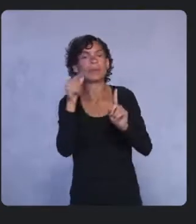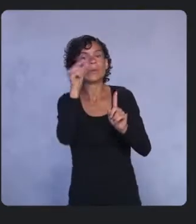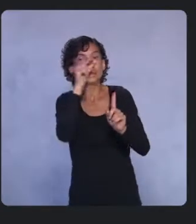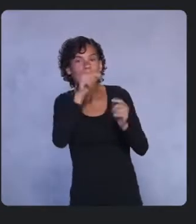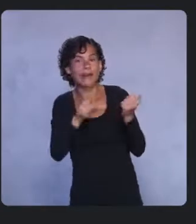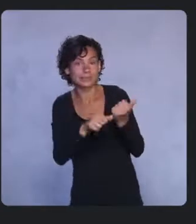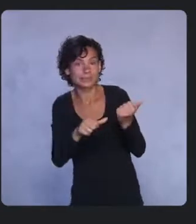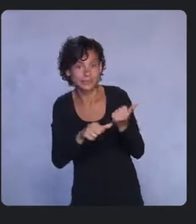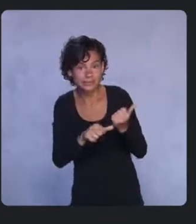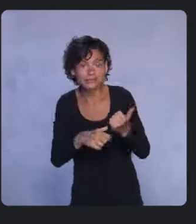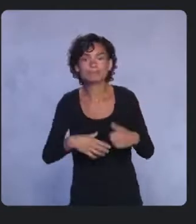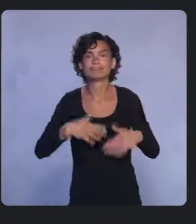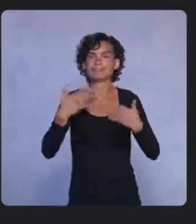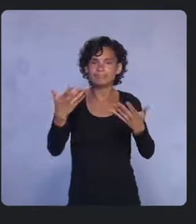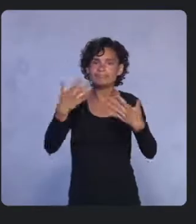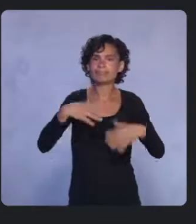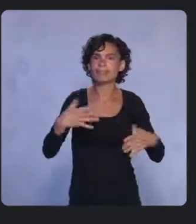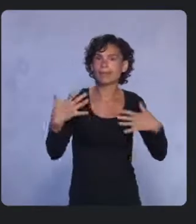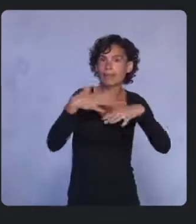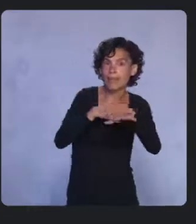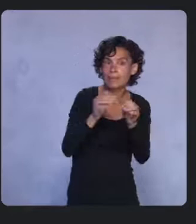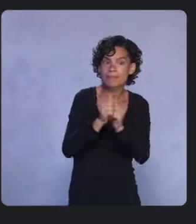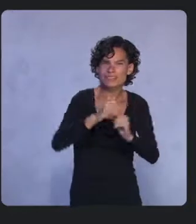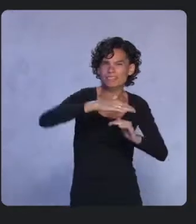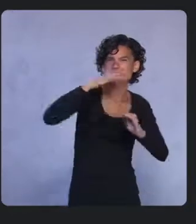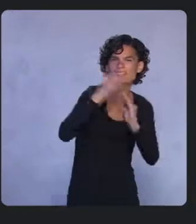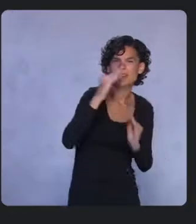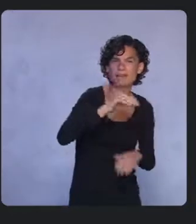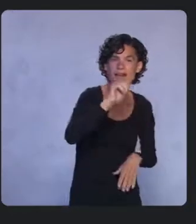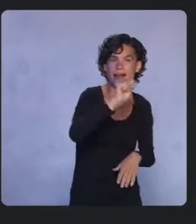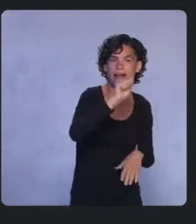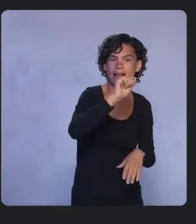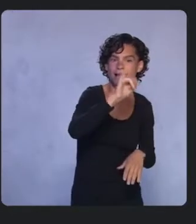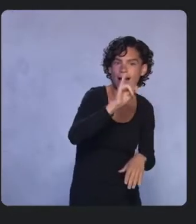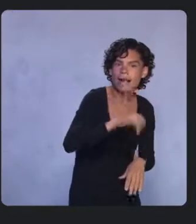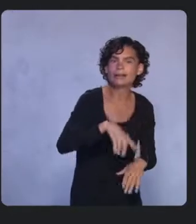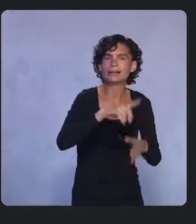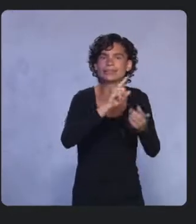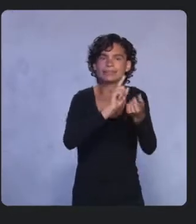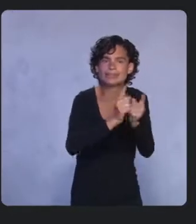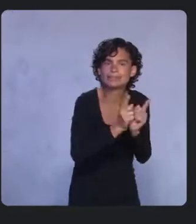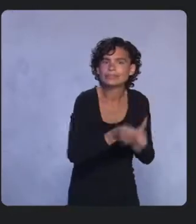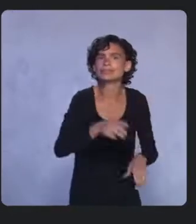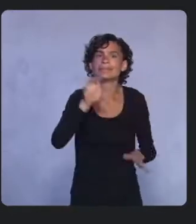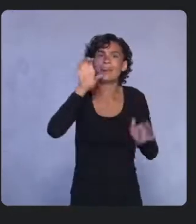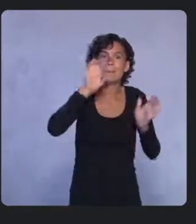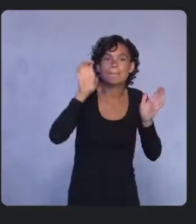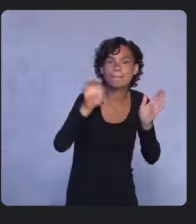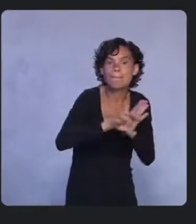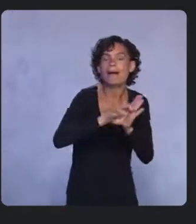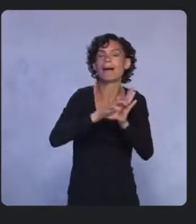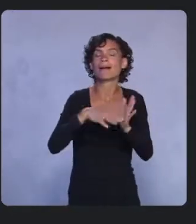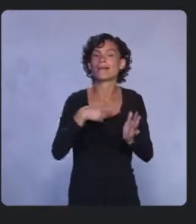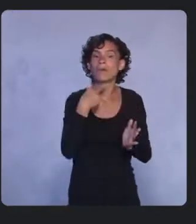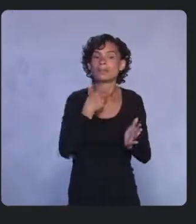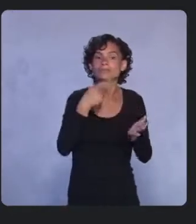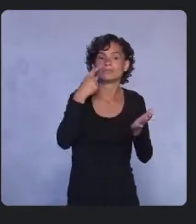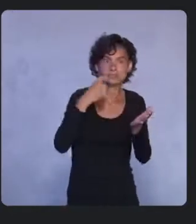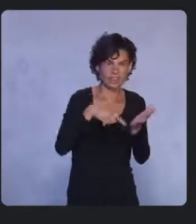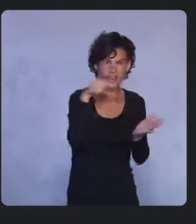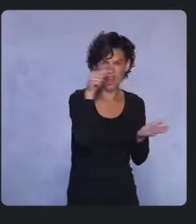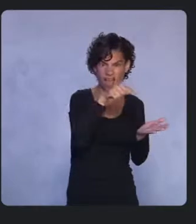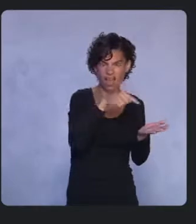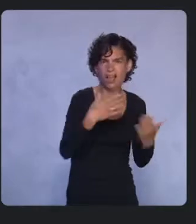Together, the advances in AI I just spoke about across translation, images, and voice improved the search experience